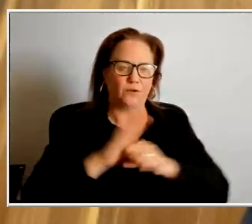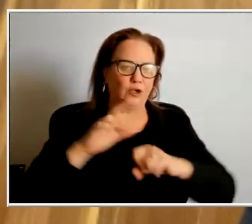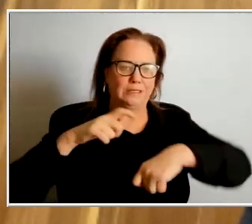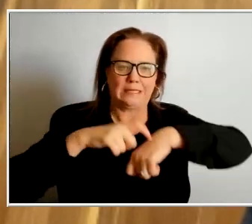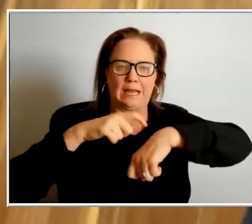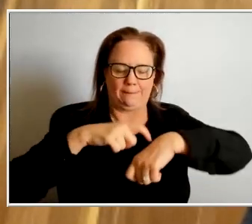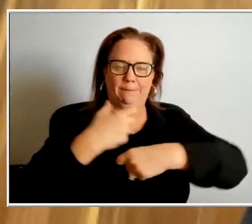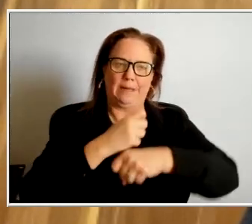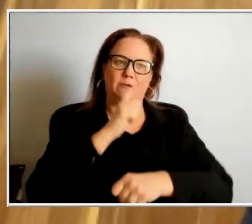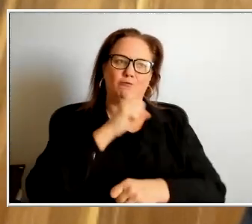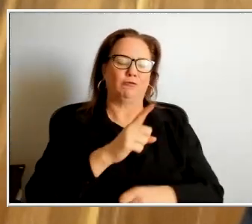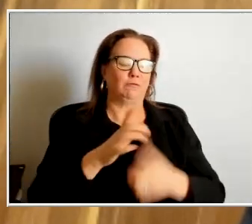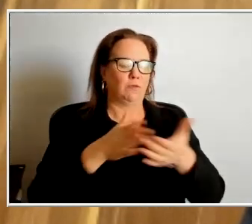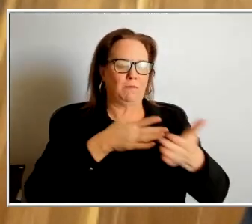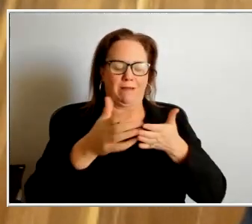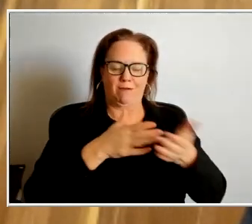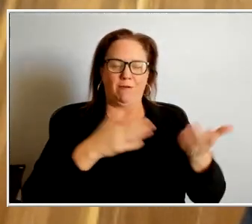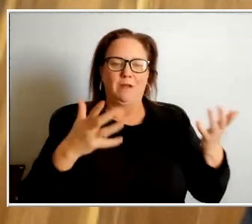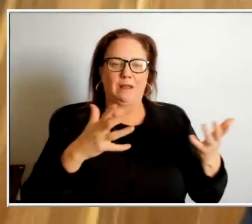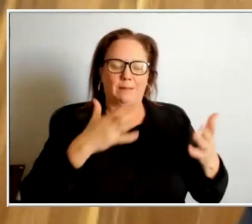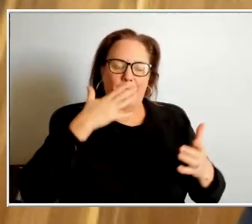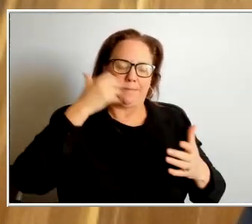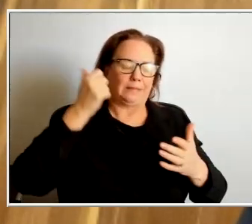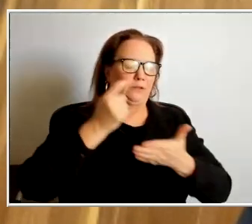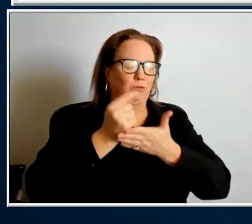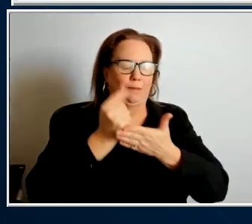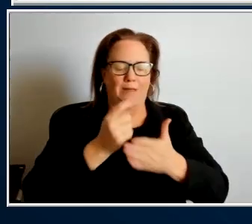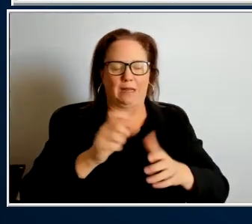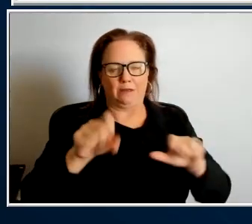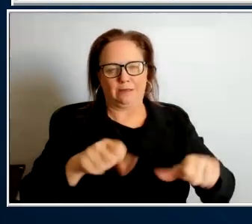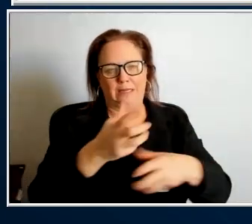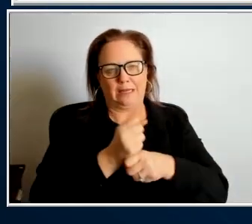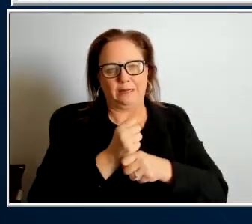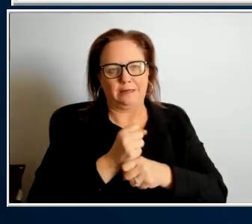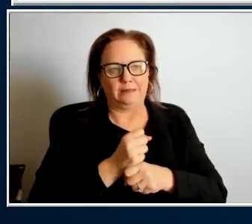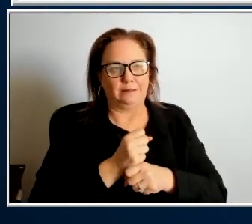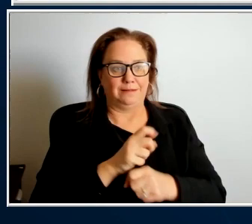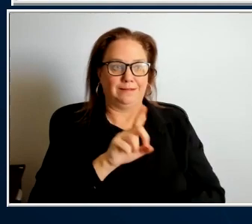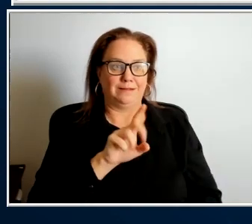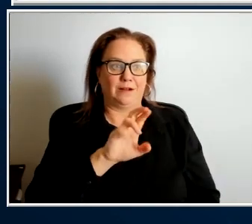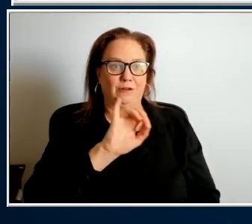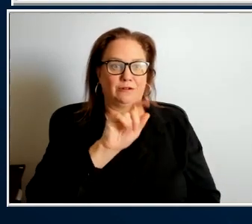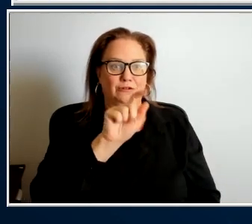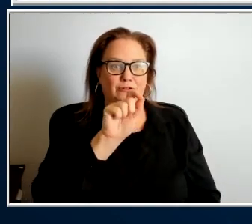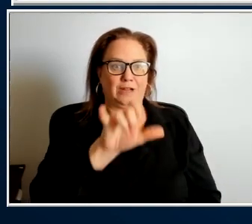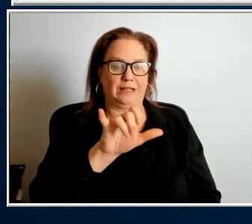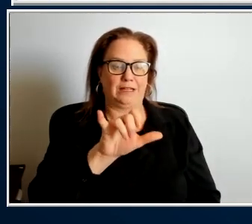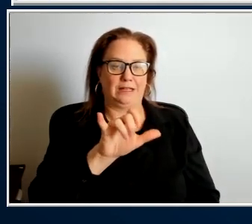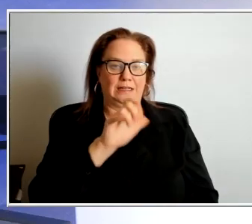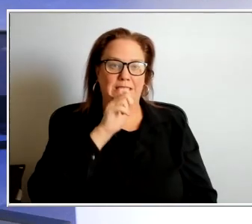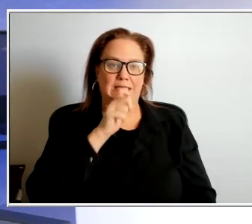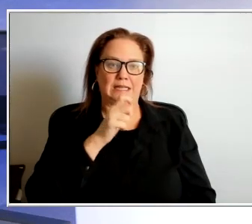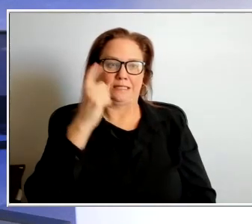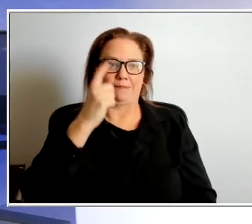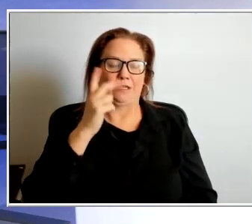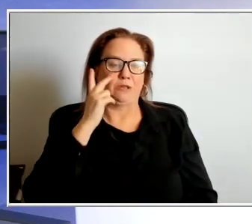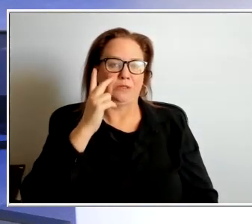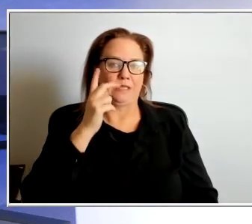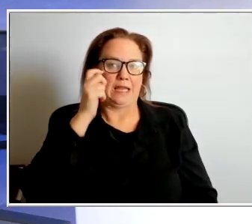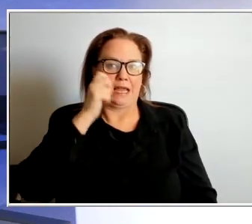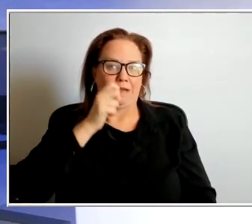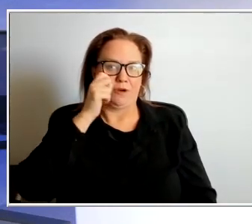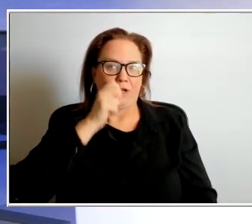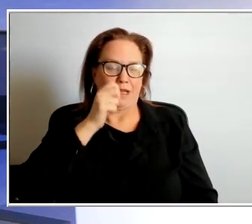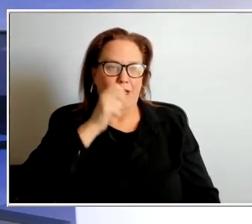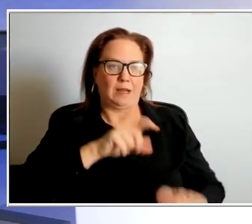make sure that no matter what, I was getting the best treatment possible. And Dr. Jaley, I think it's fair to say this is not something you see every day, but it's certainly